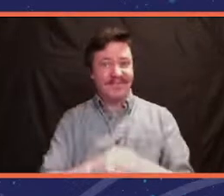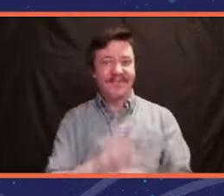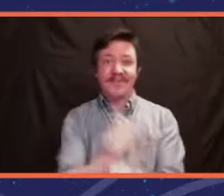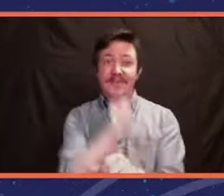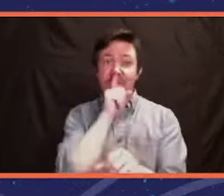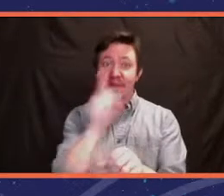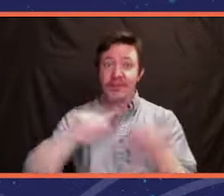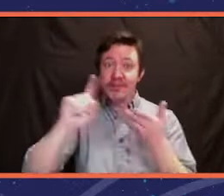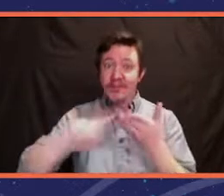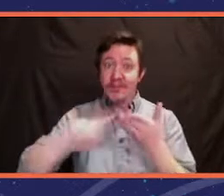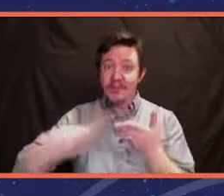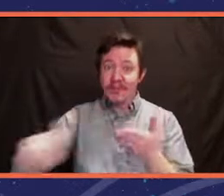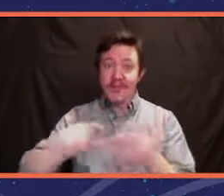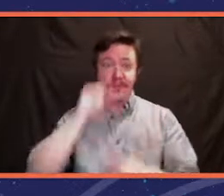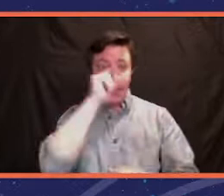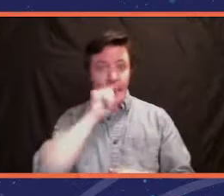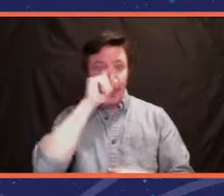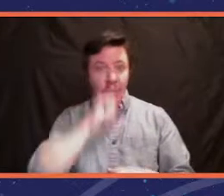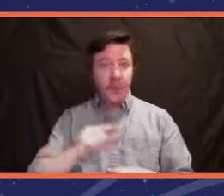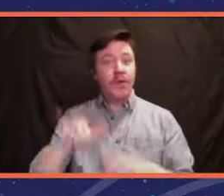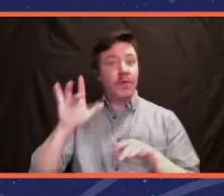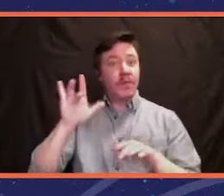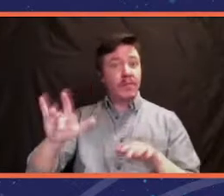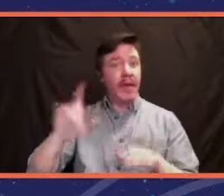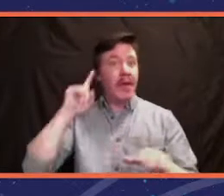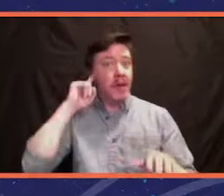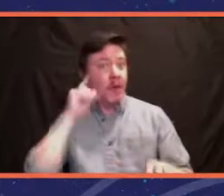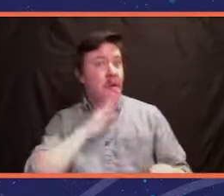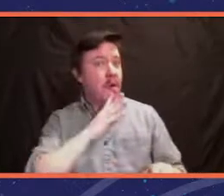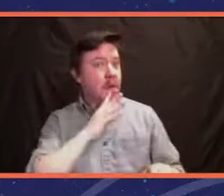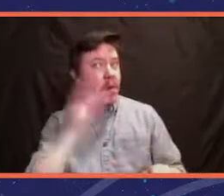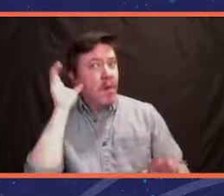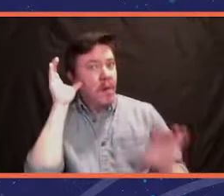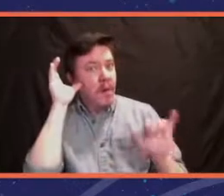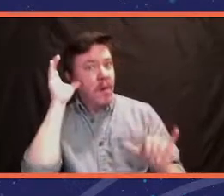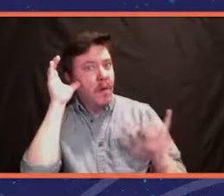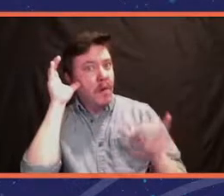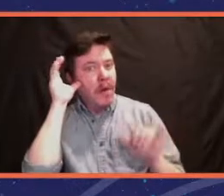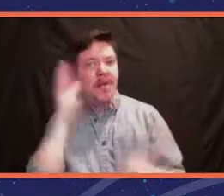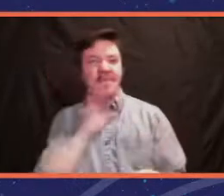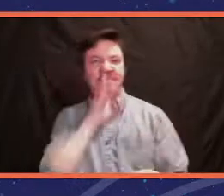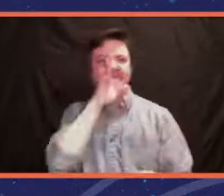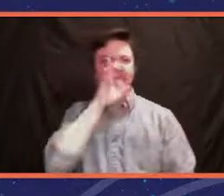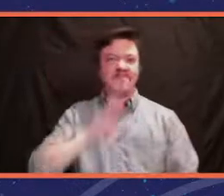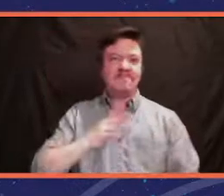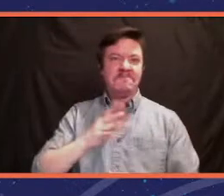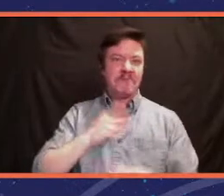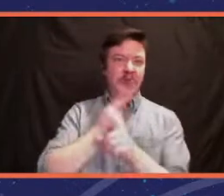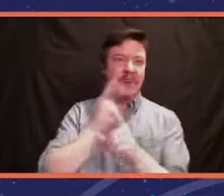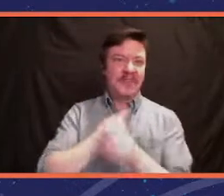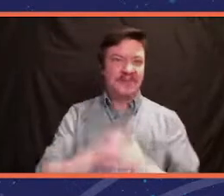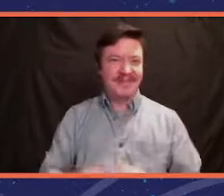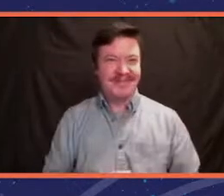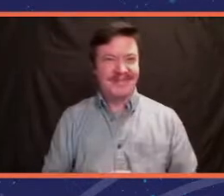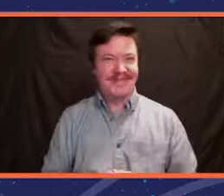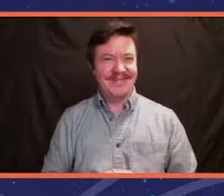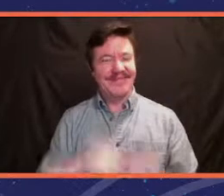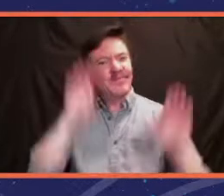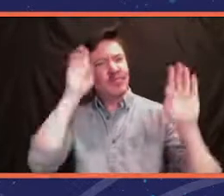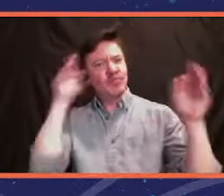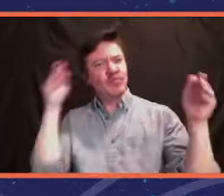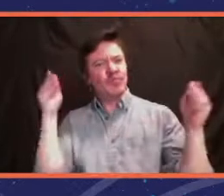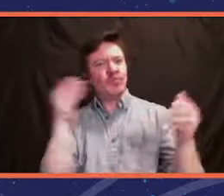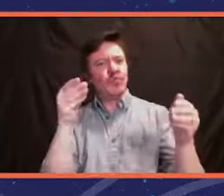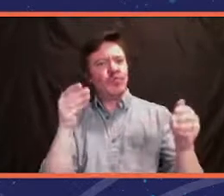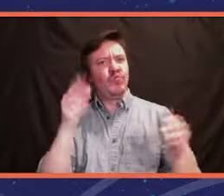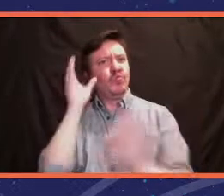that Google listening of how people say shit, because then you end up doing this kind of stuff. But I want to pivot us to just kind of hearing more from you